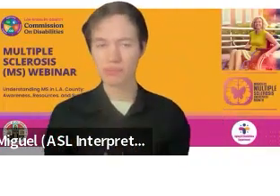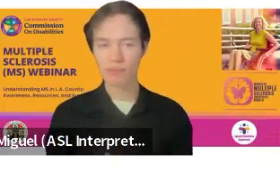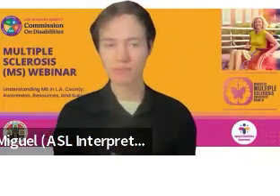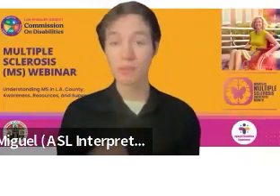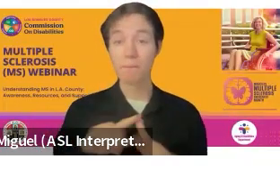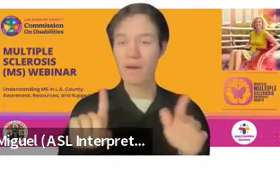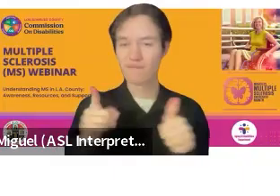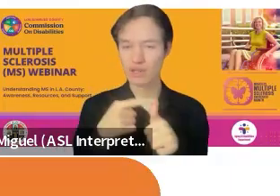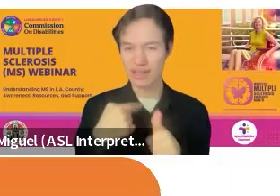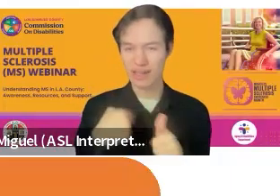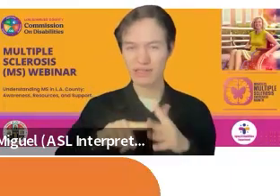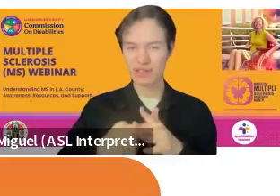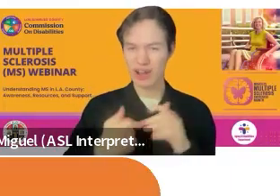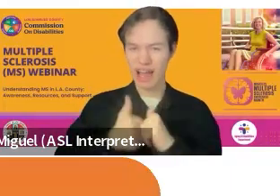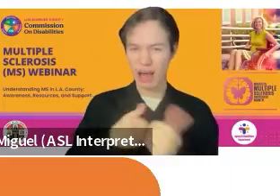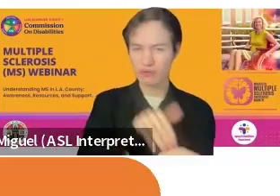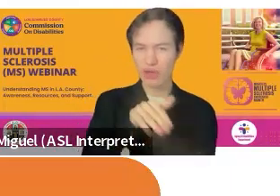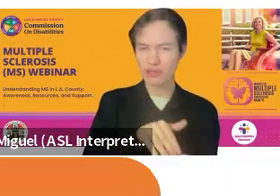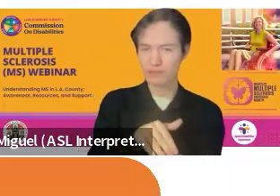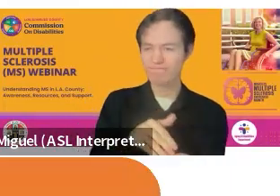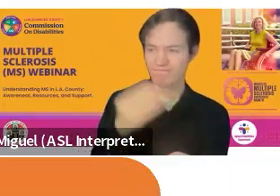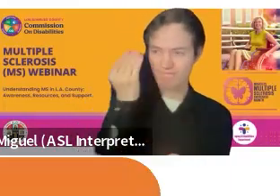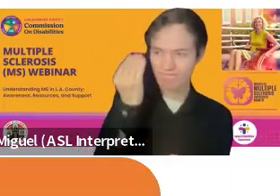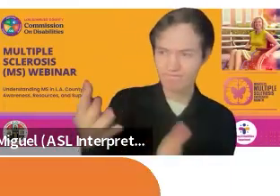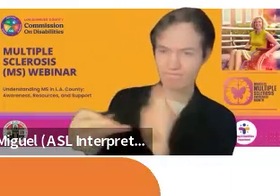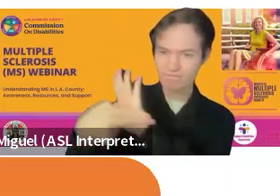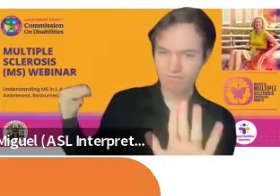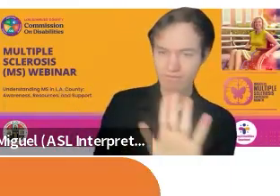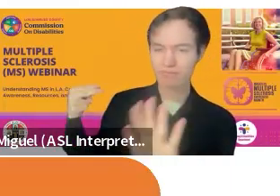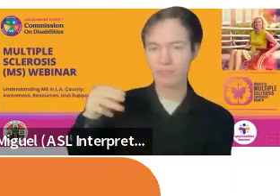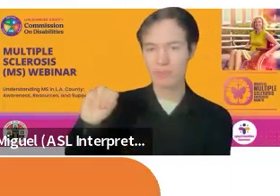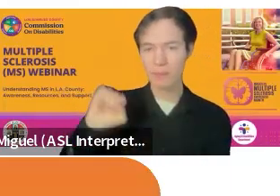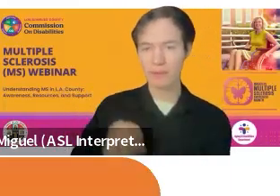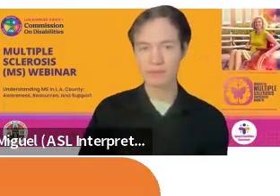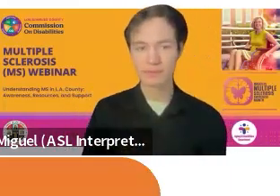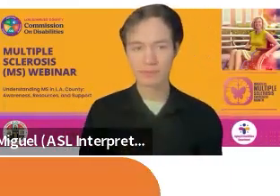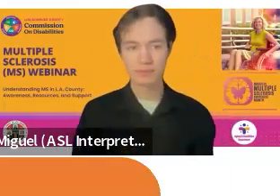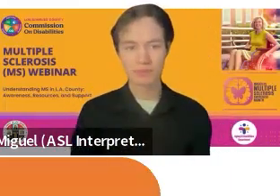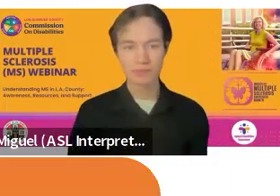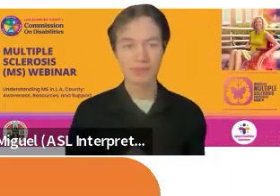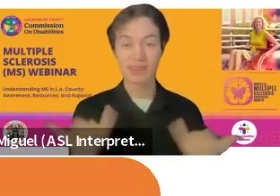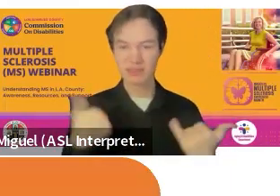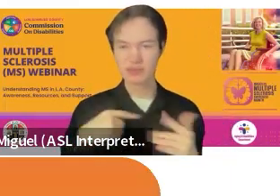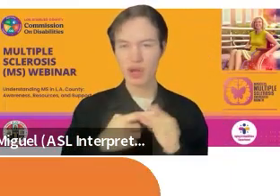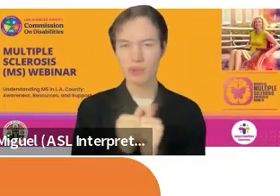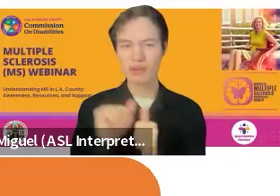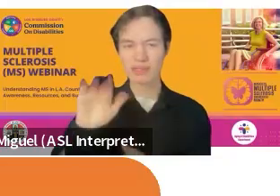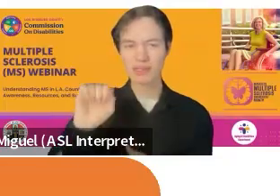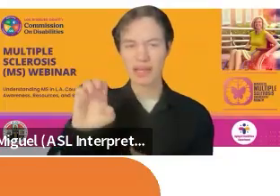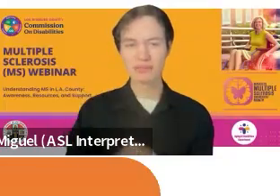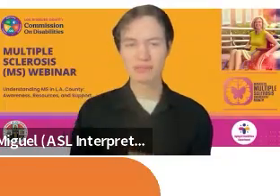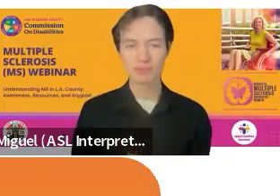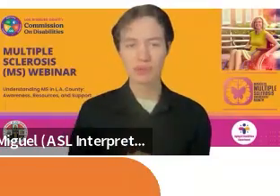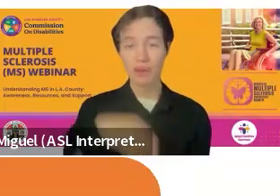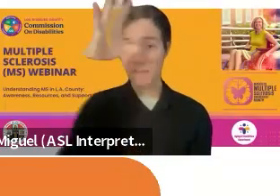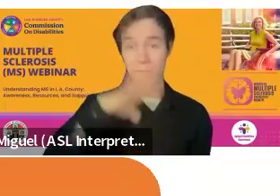diagnose it. So next slide. Okay, so I'm going to start with a case. So this is a 22-year-old male coming in with right